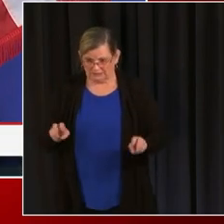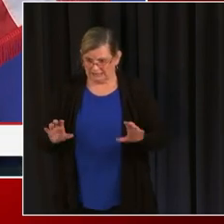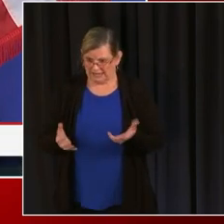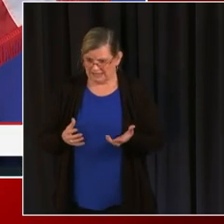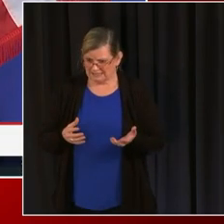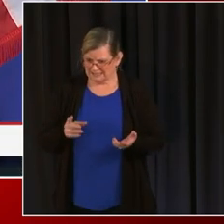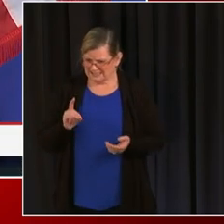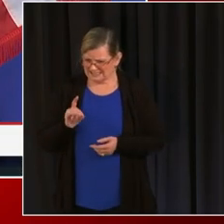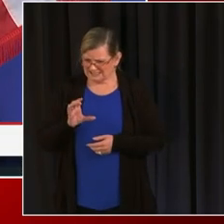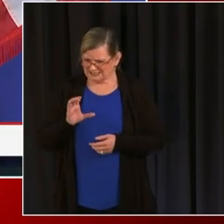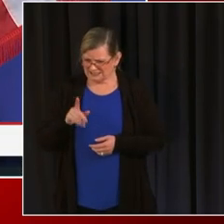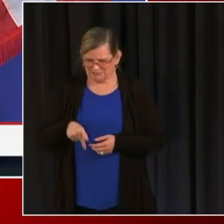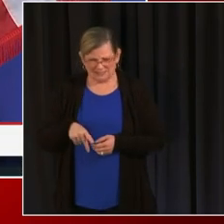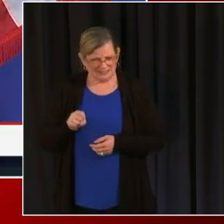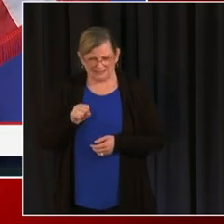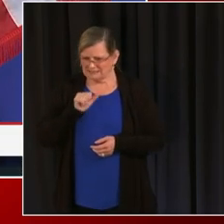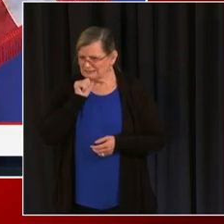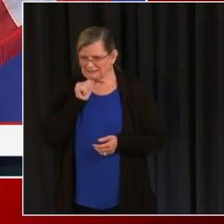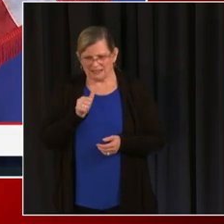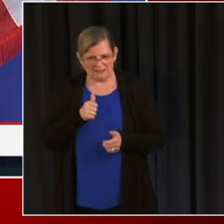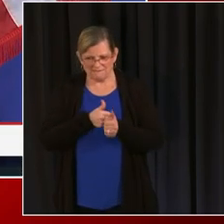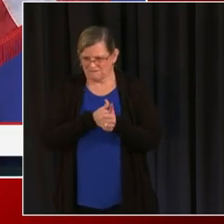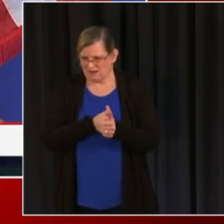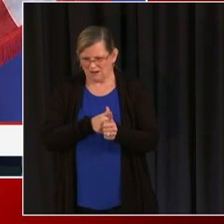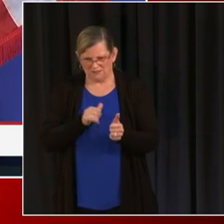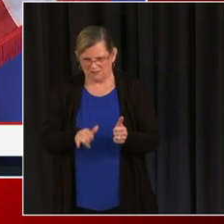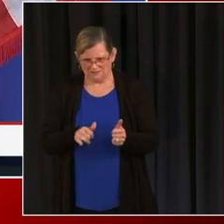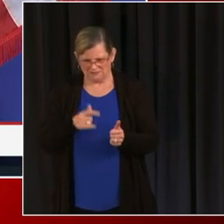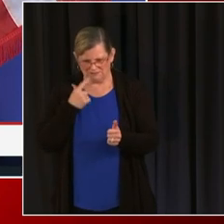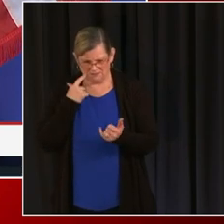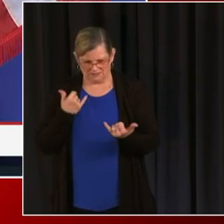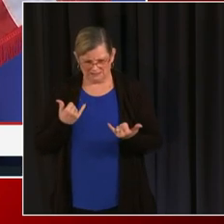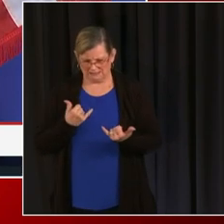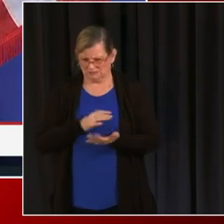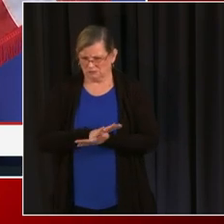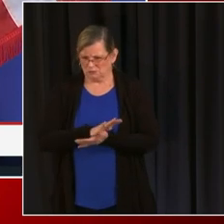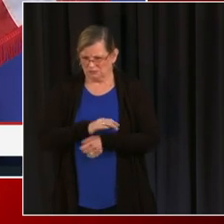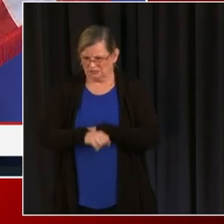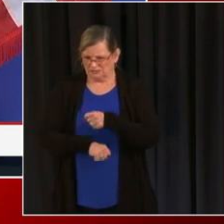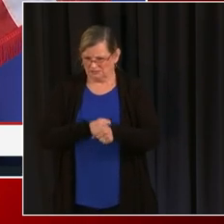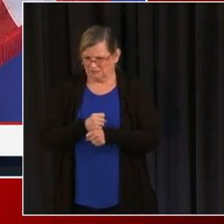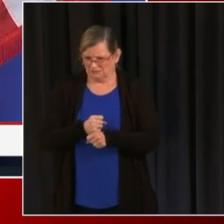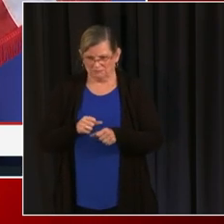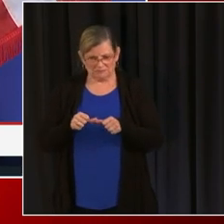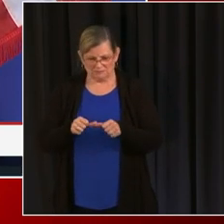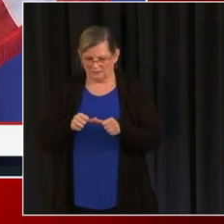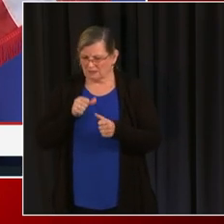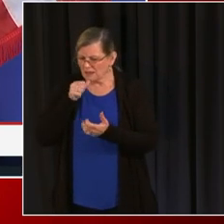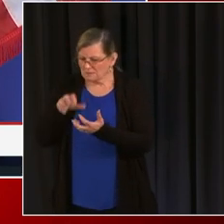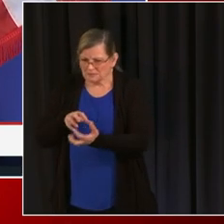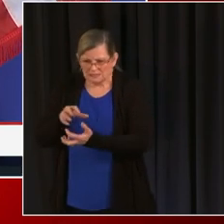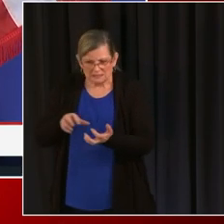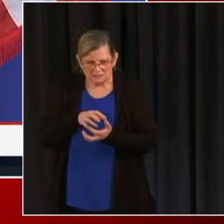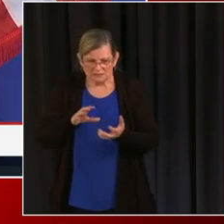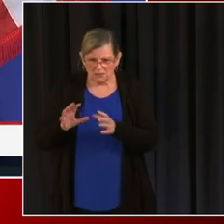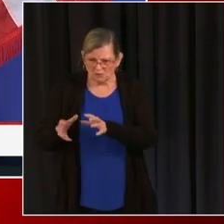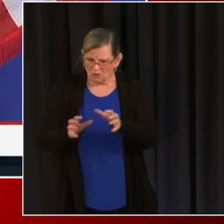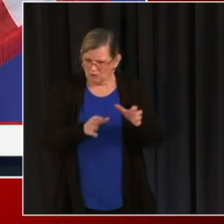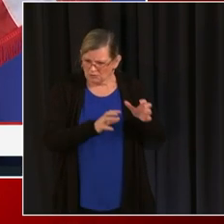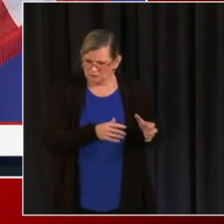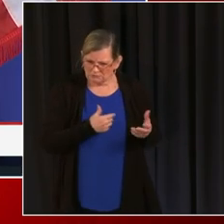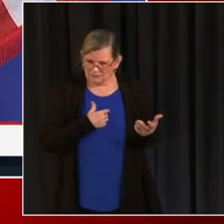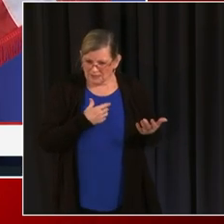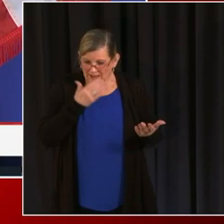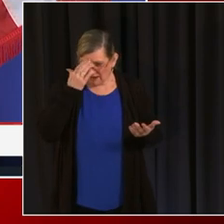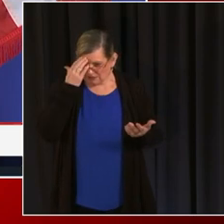is that DCPS is not adopting that guidance for this academic year, that they're going to stick with not mixing cohorts. So my question